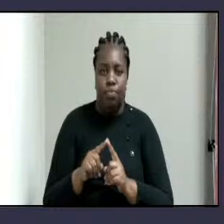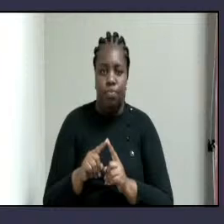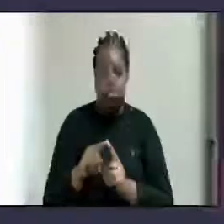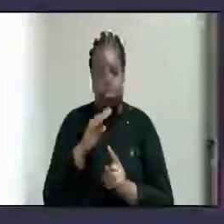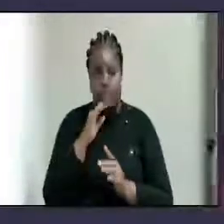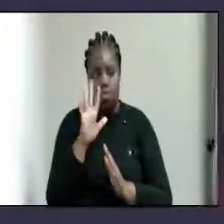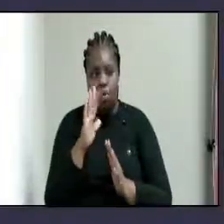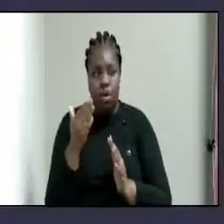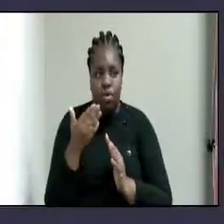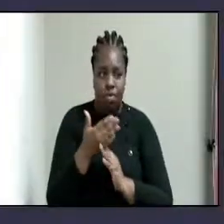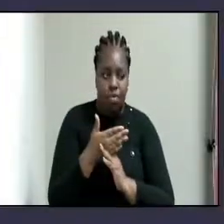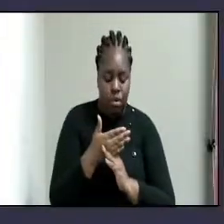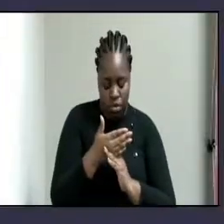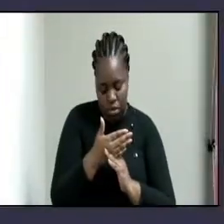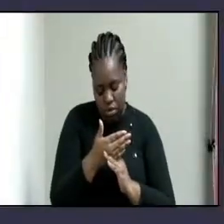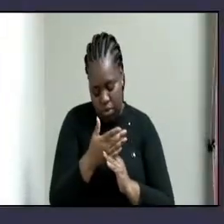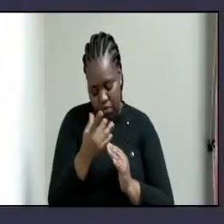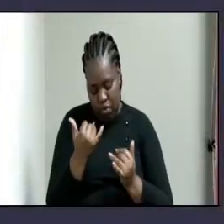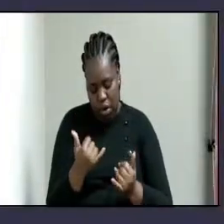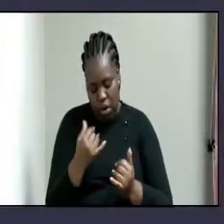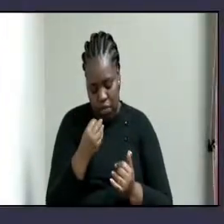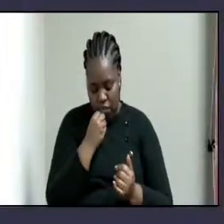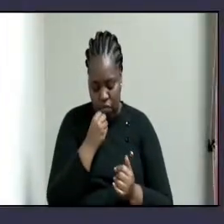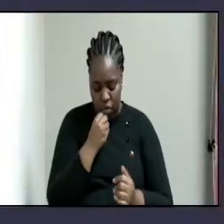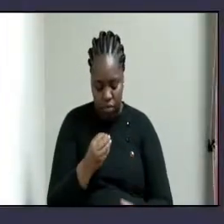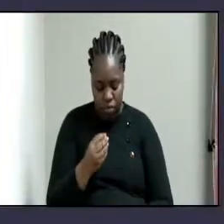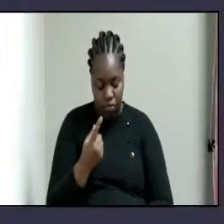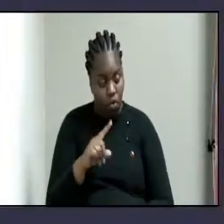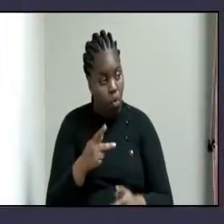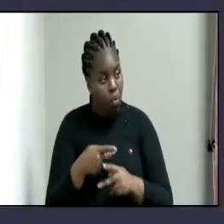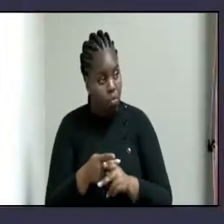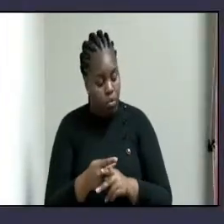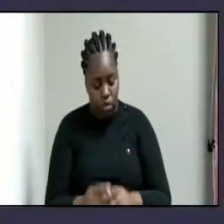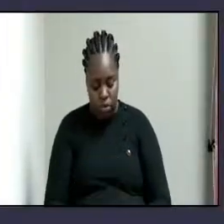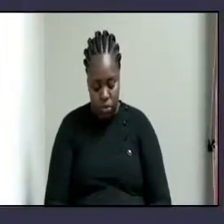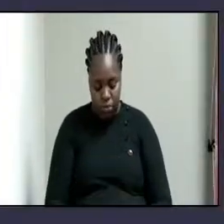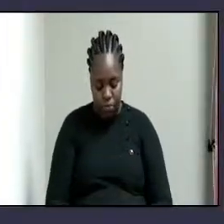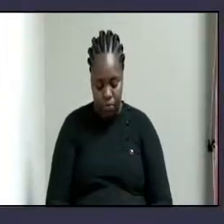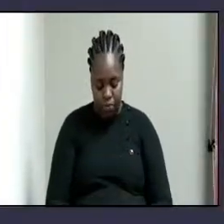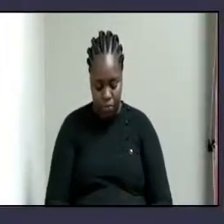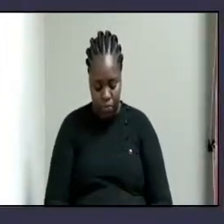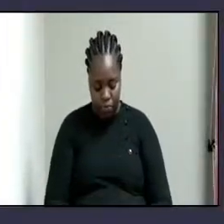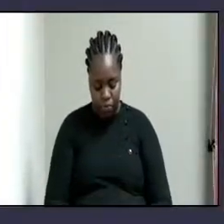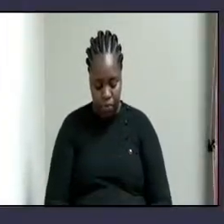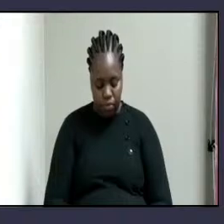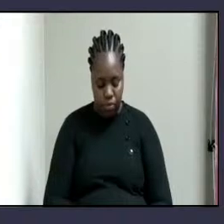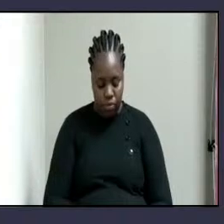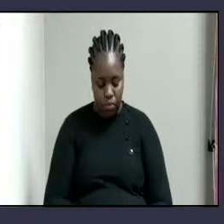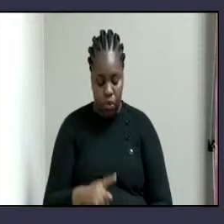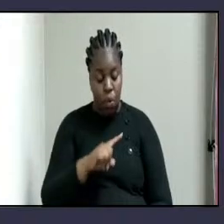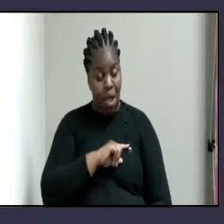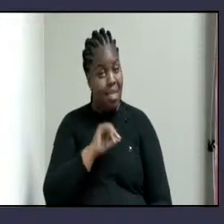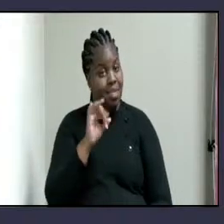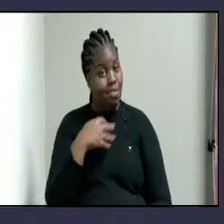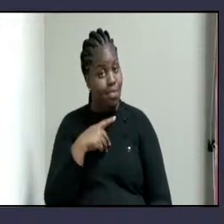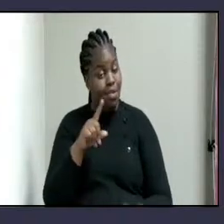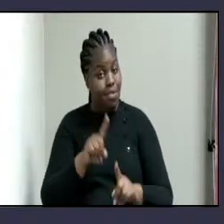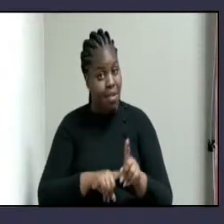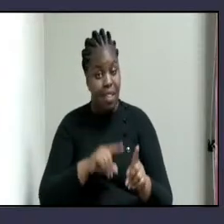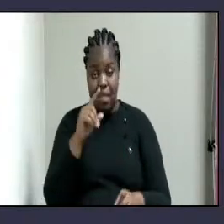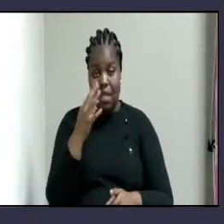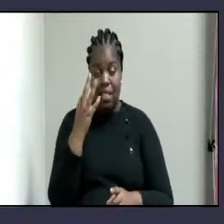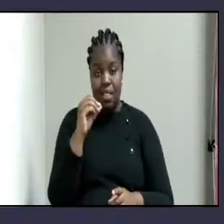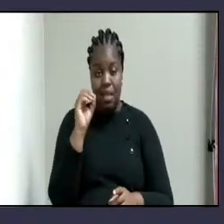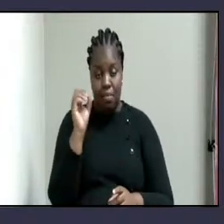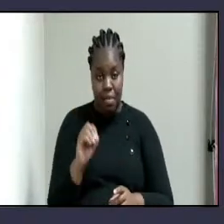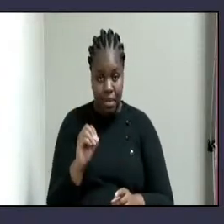non-interference with current food perhaps production, as it were. Because once we fail there, then we'll end up with this 30% of food that